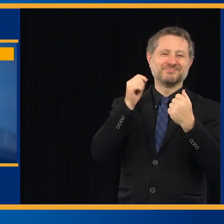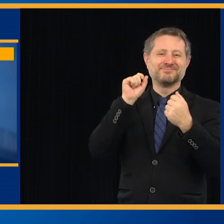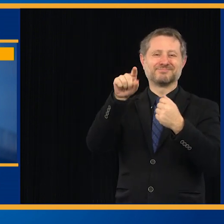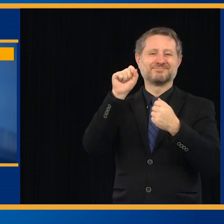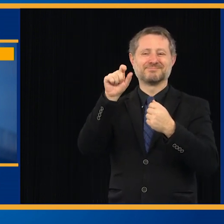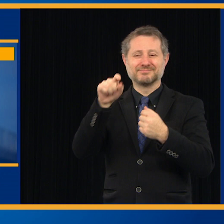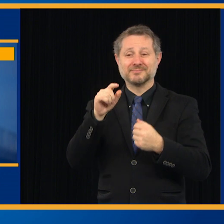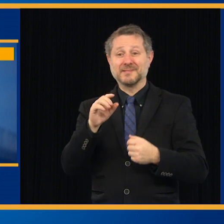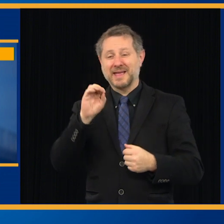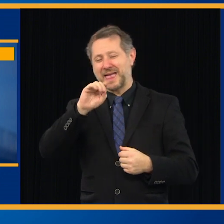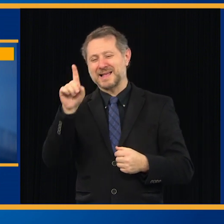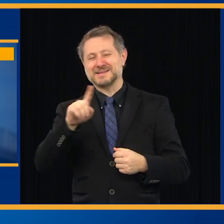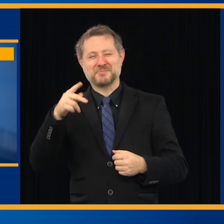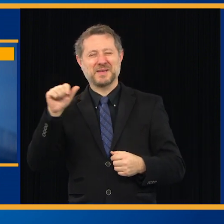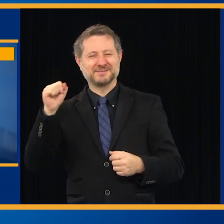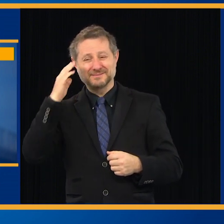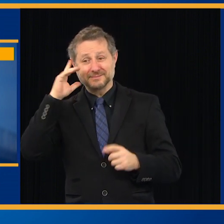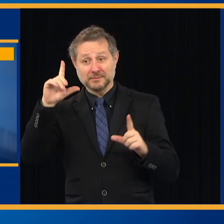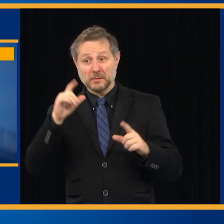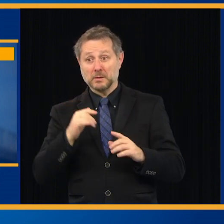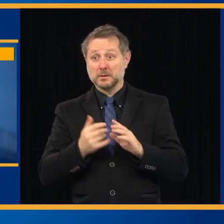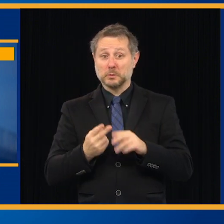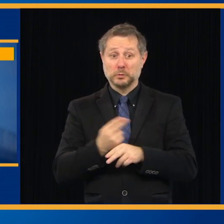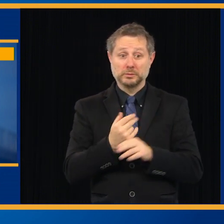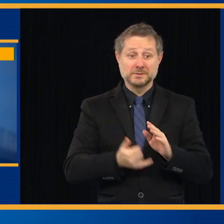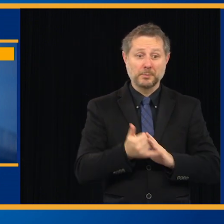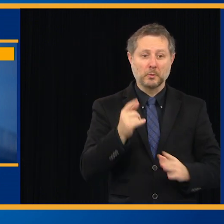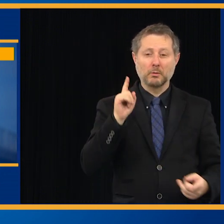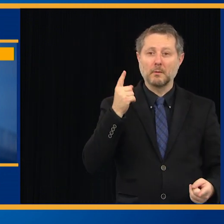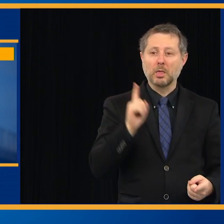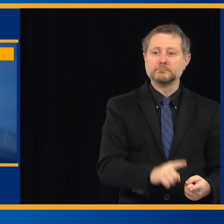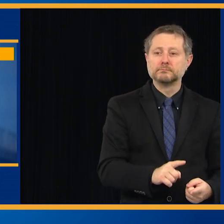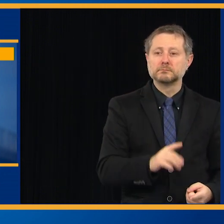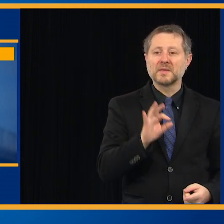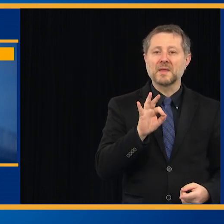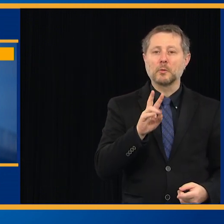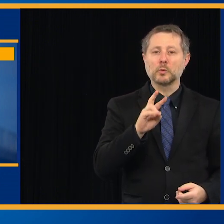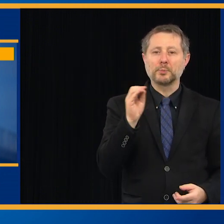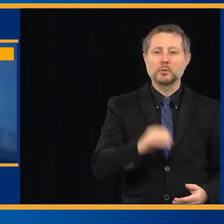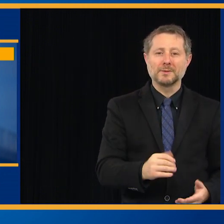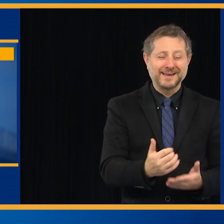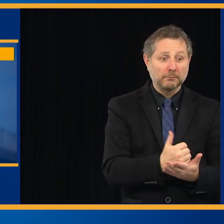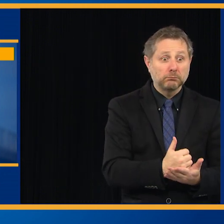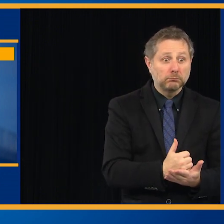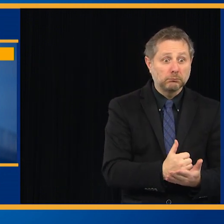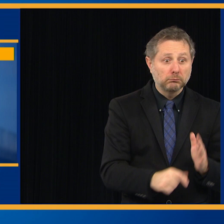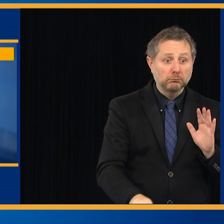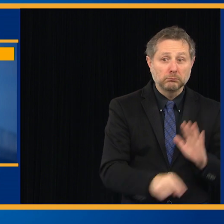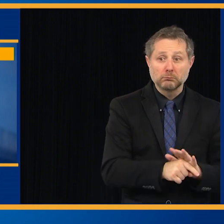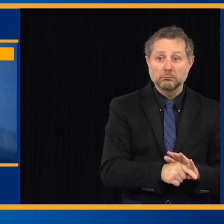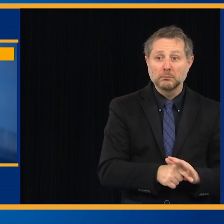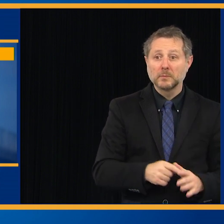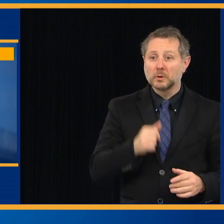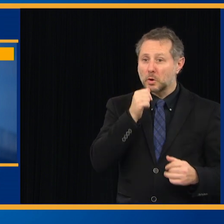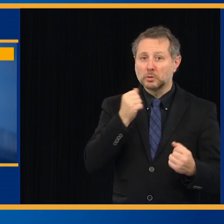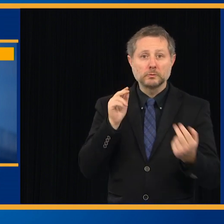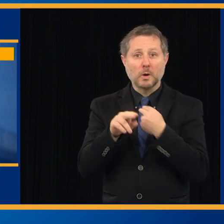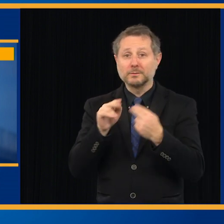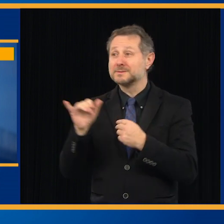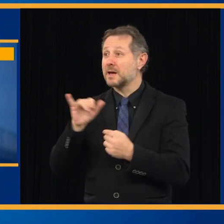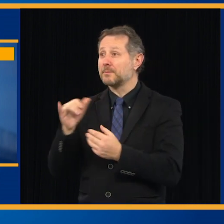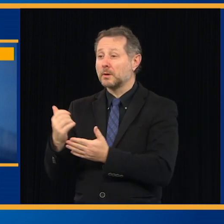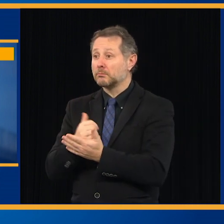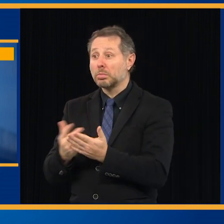ridership is down 92%. And cars aren't driving and they're not paying their tolls. Tremendous revenue loss at